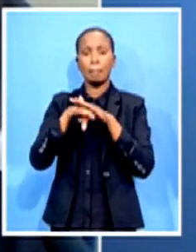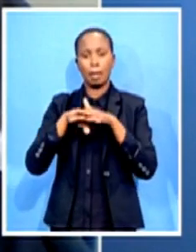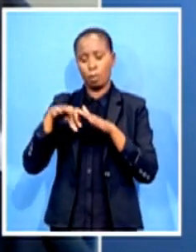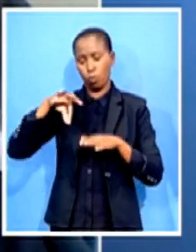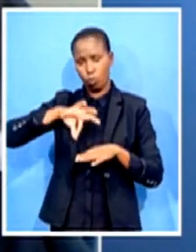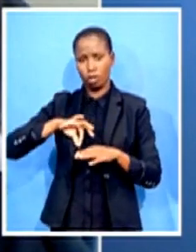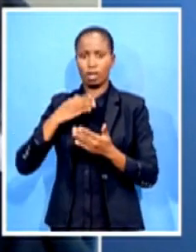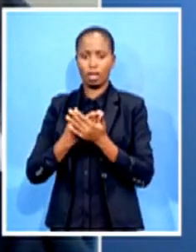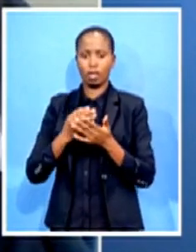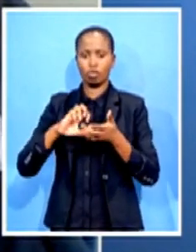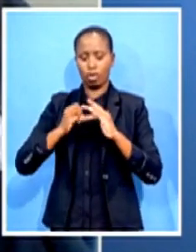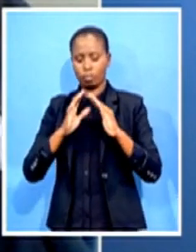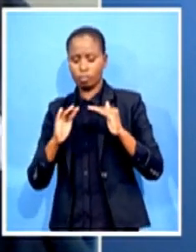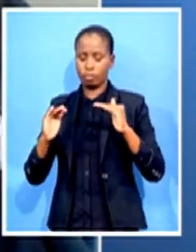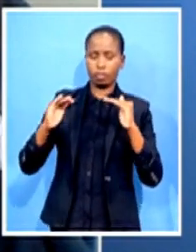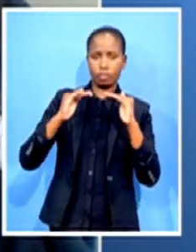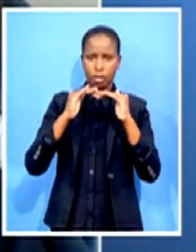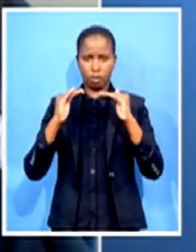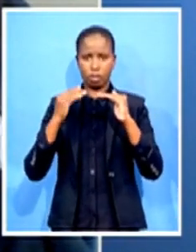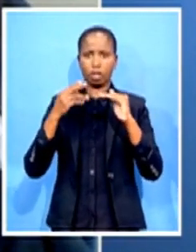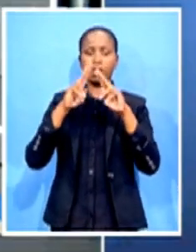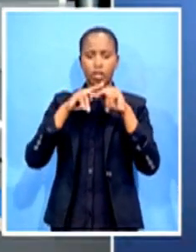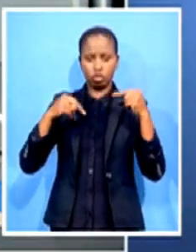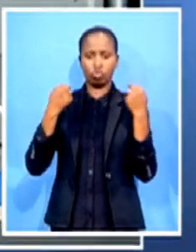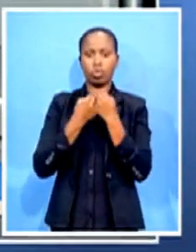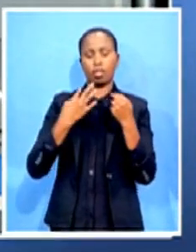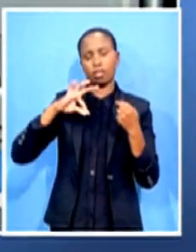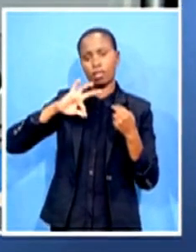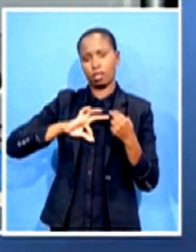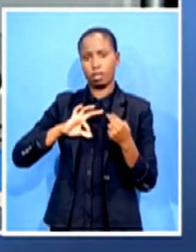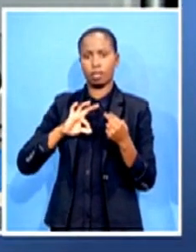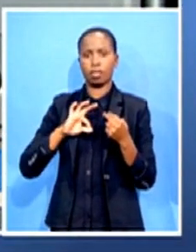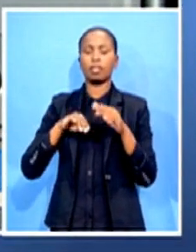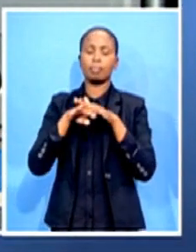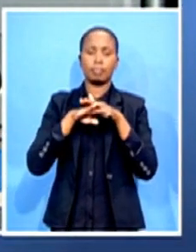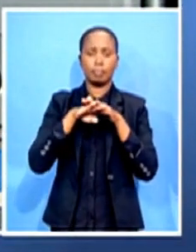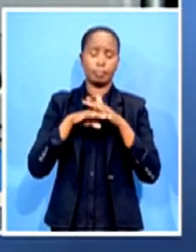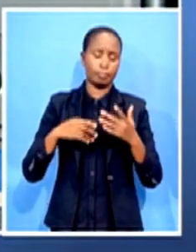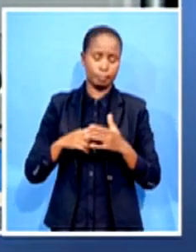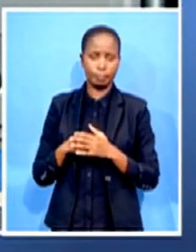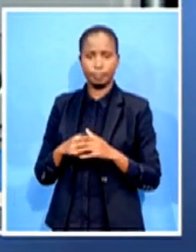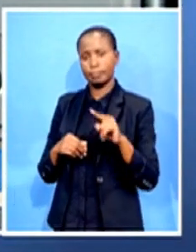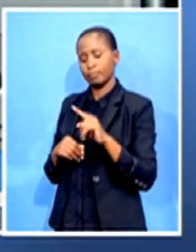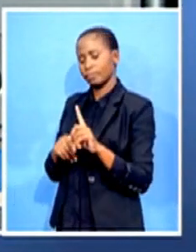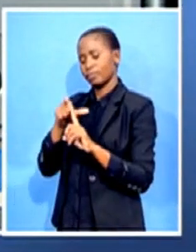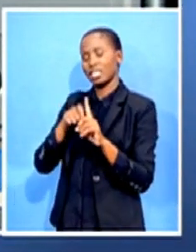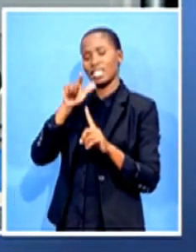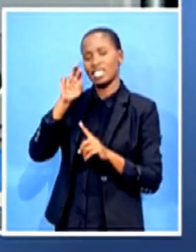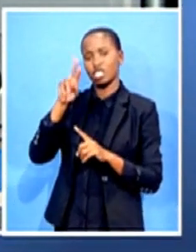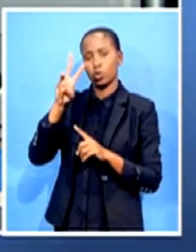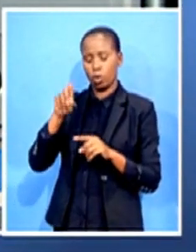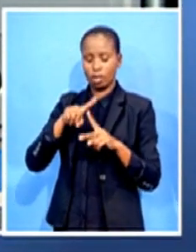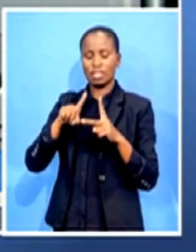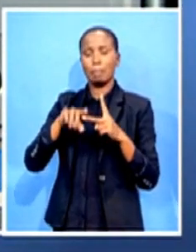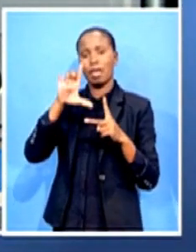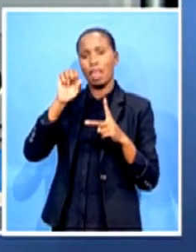national minimum wage. All right, Lindiwe Shibambo and Lebogang Sethusa, we thank you very much indeed, ladies, for your